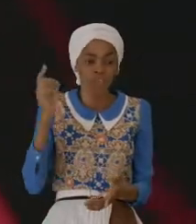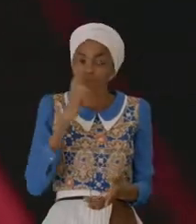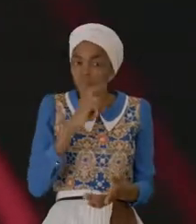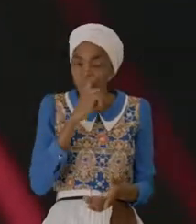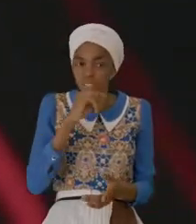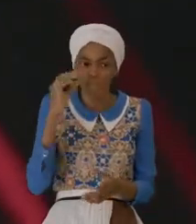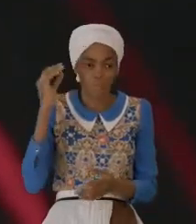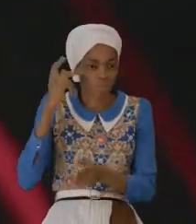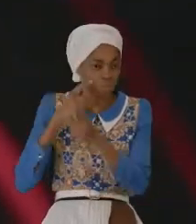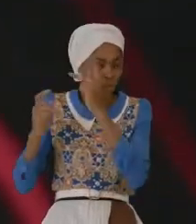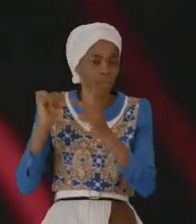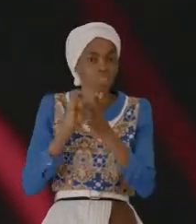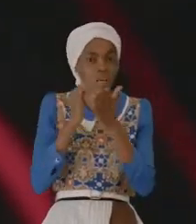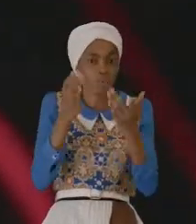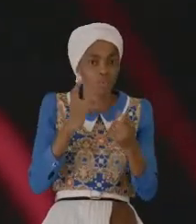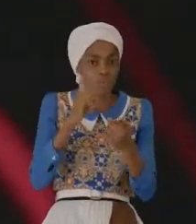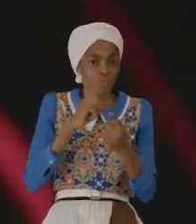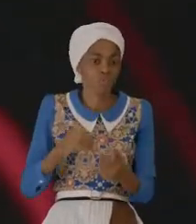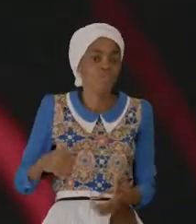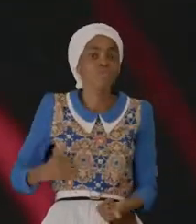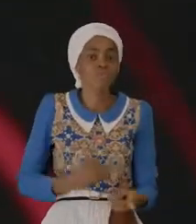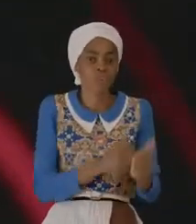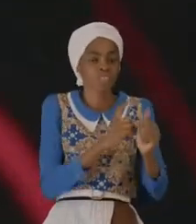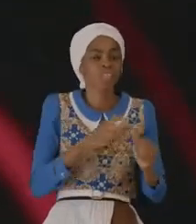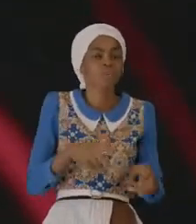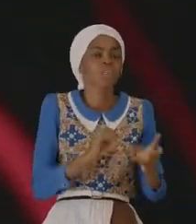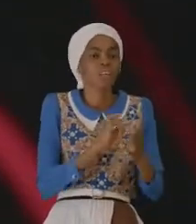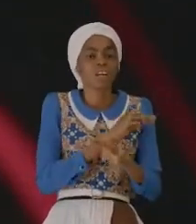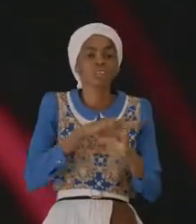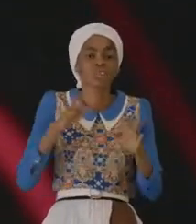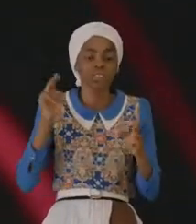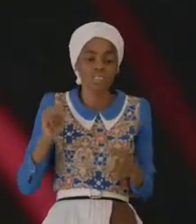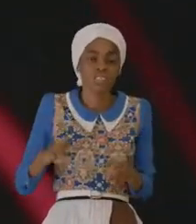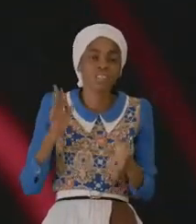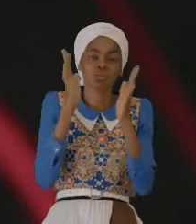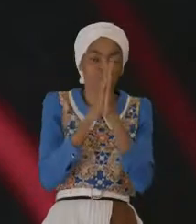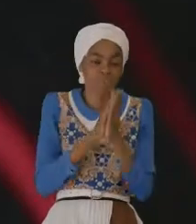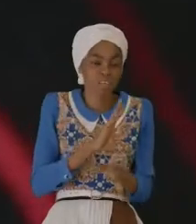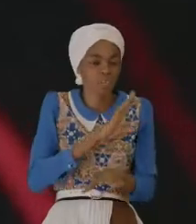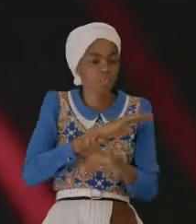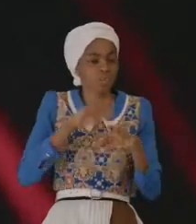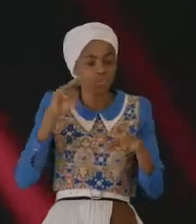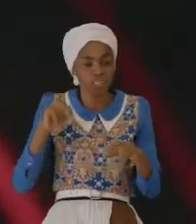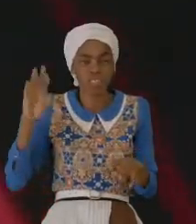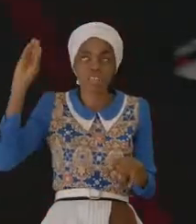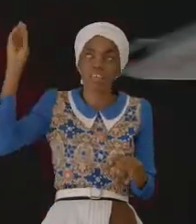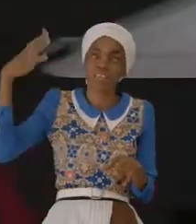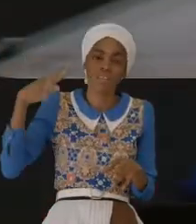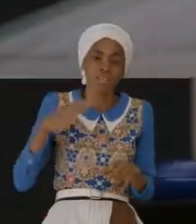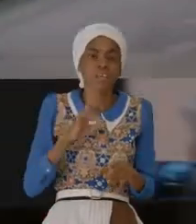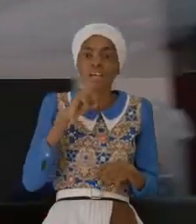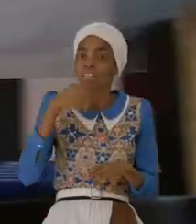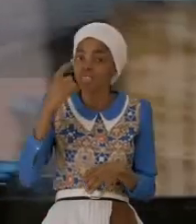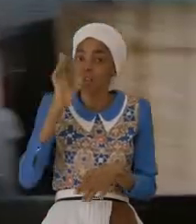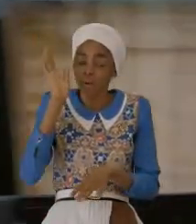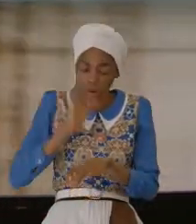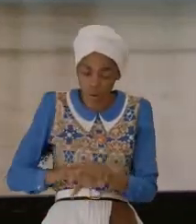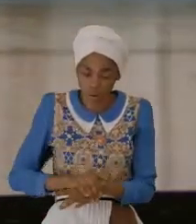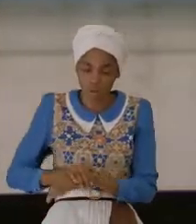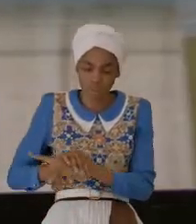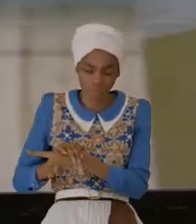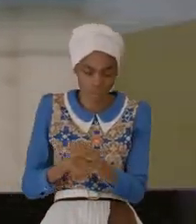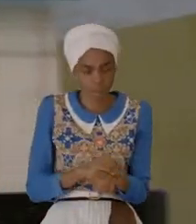follow you away that doesn't need Grace or fears or prayer or consecration it says on them